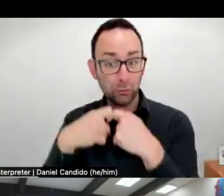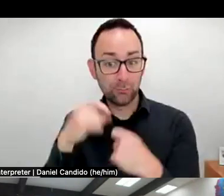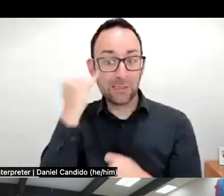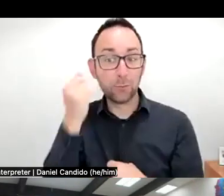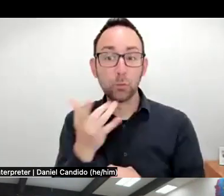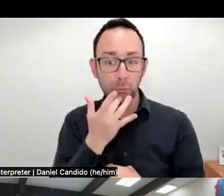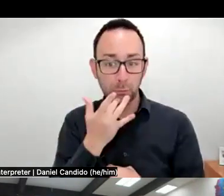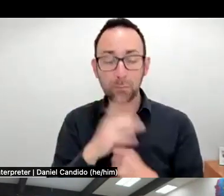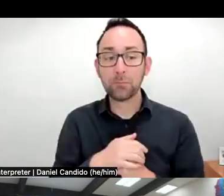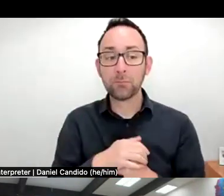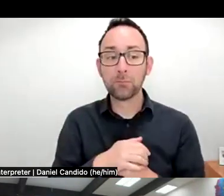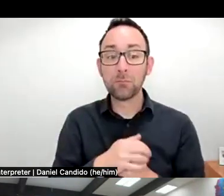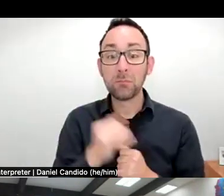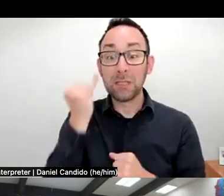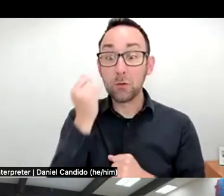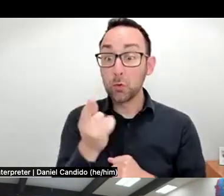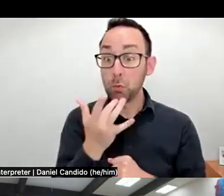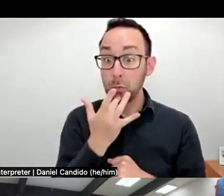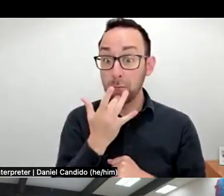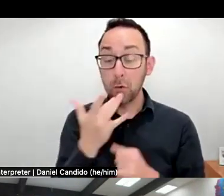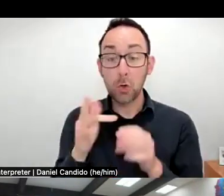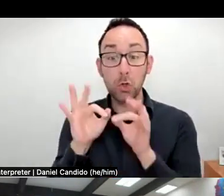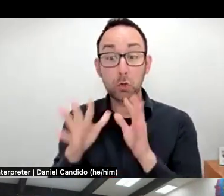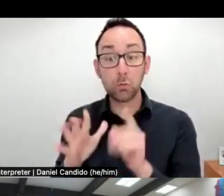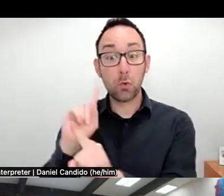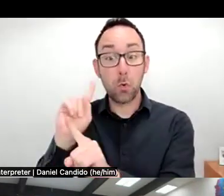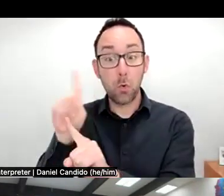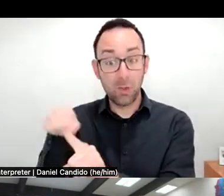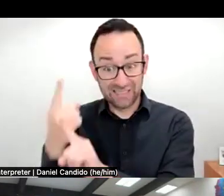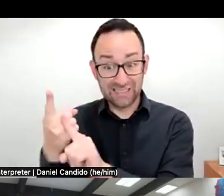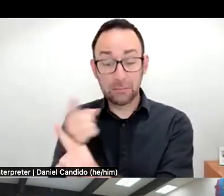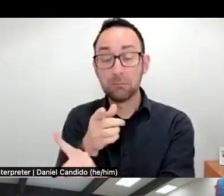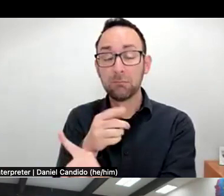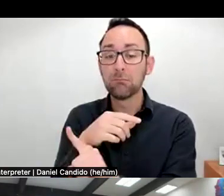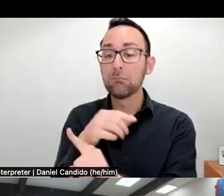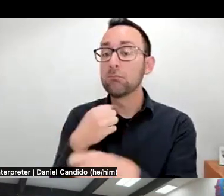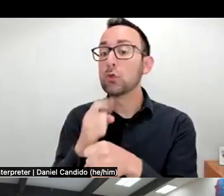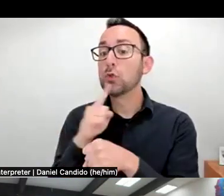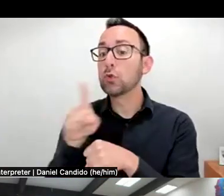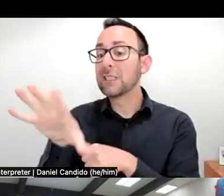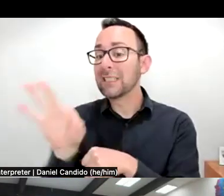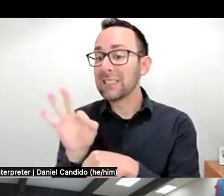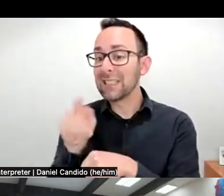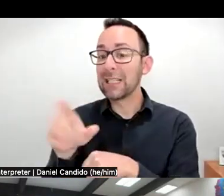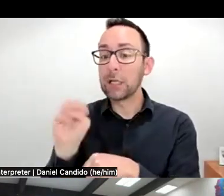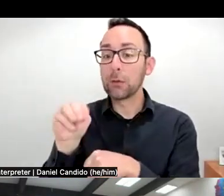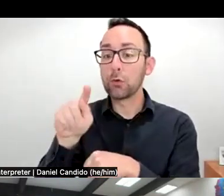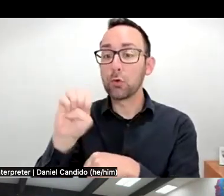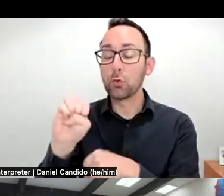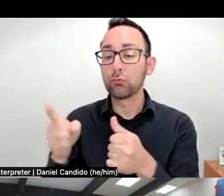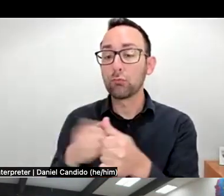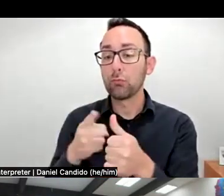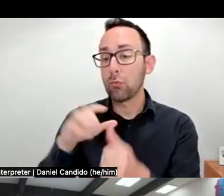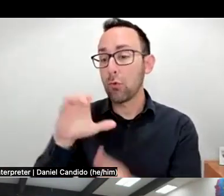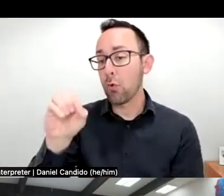Done. If you wish to hear only the interpreter and not the original speakers, be sure to click Mute Original Audio. Everyone